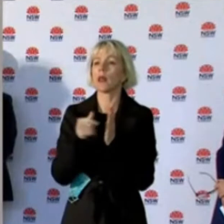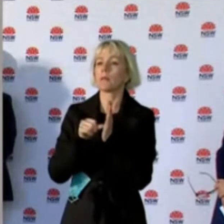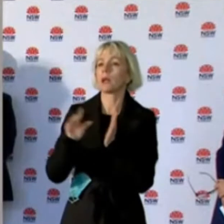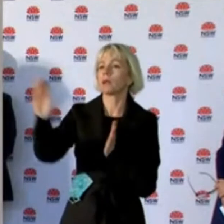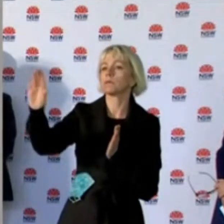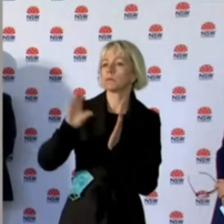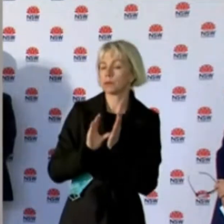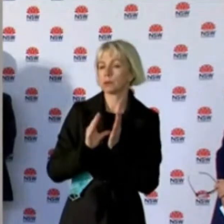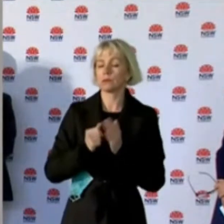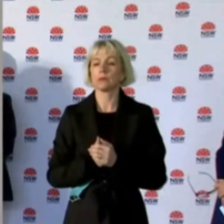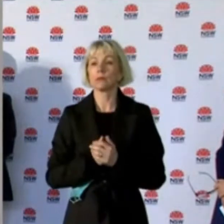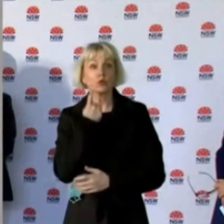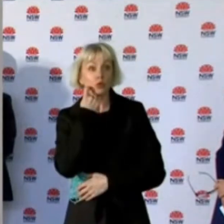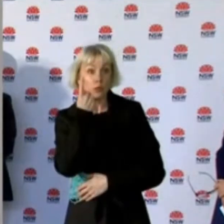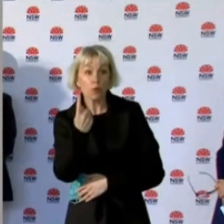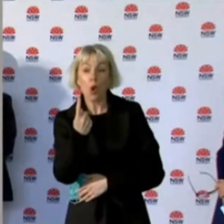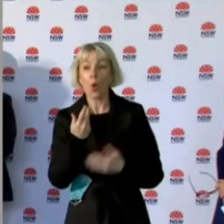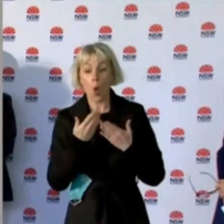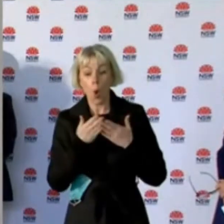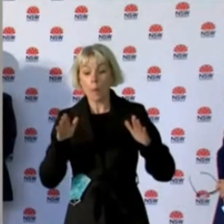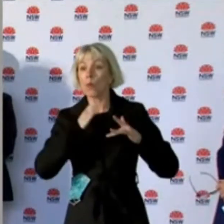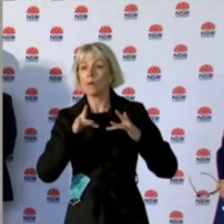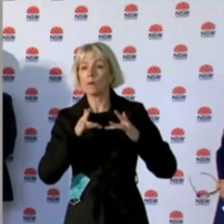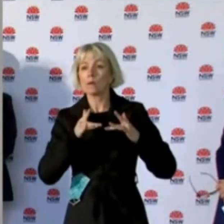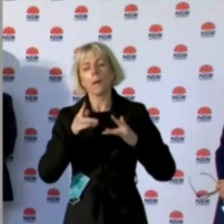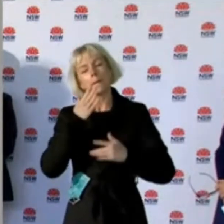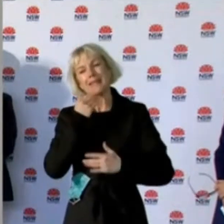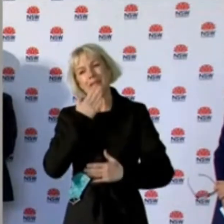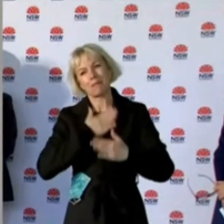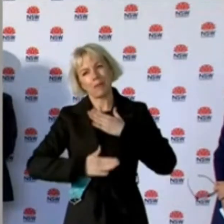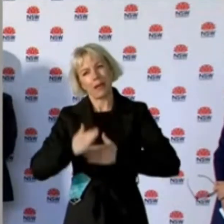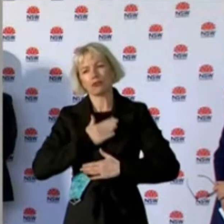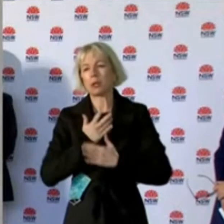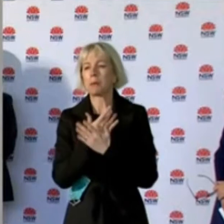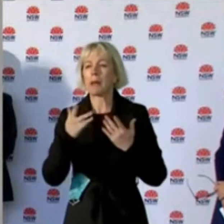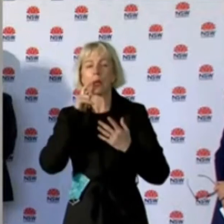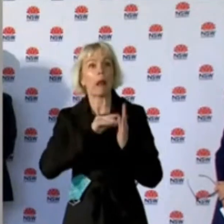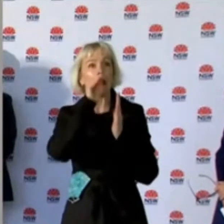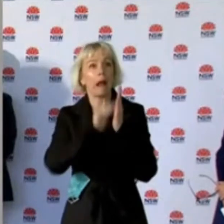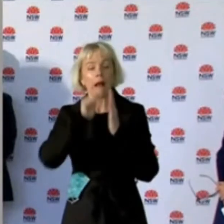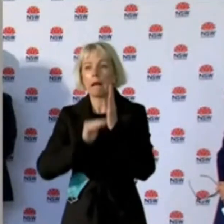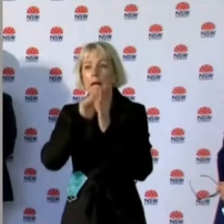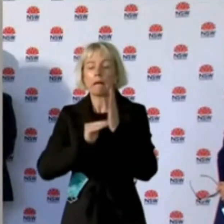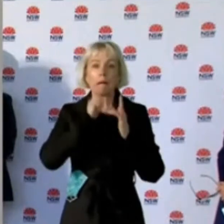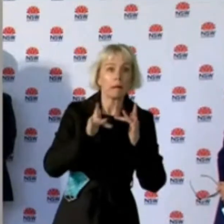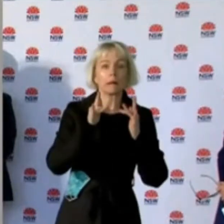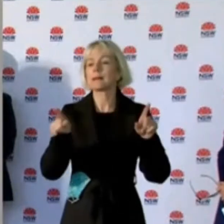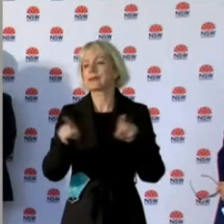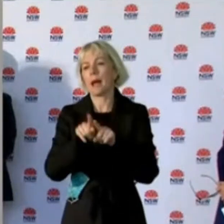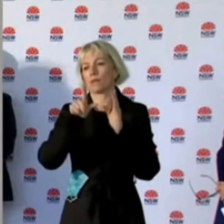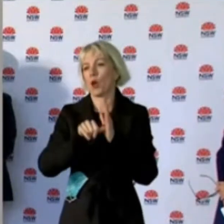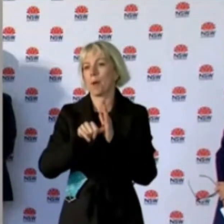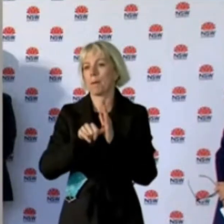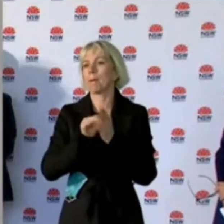is a significant demand right now and many people contacting the Service New South Wales Centre. So please be patient, but we've